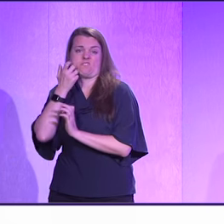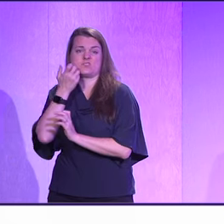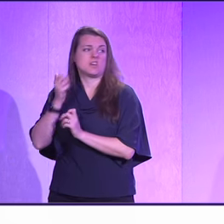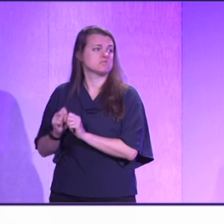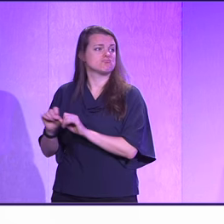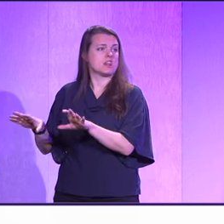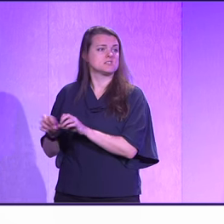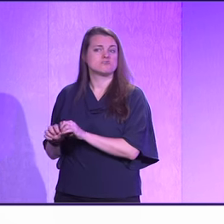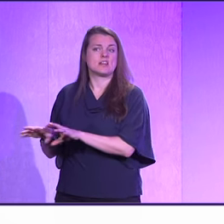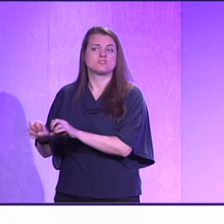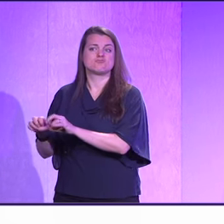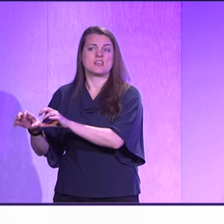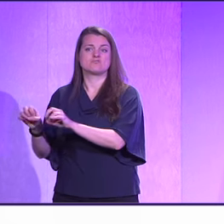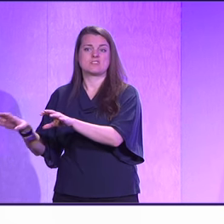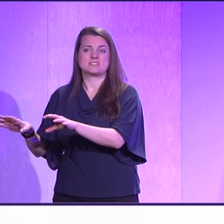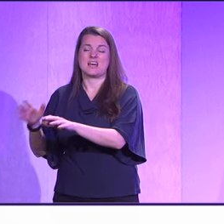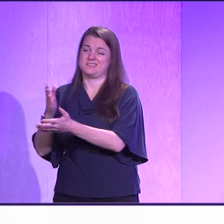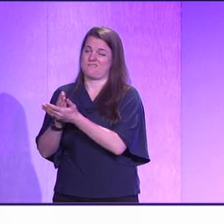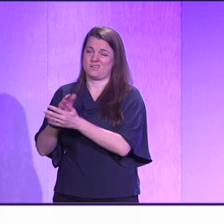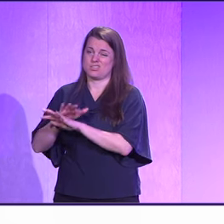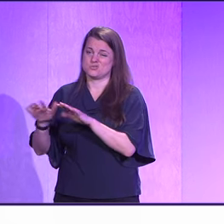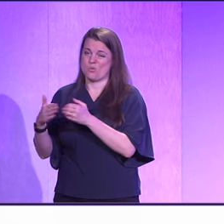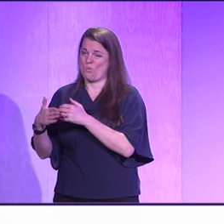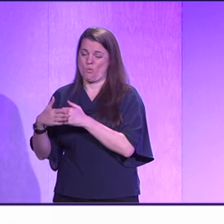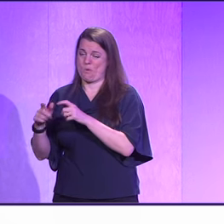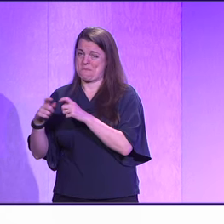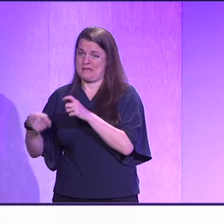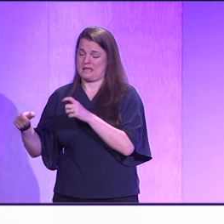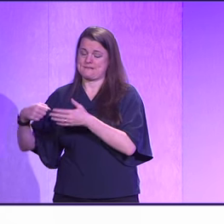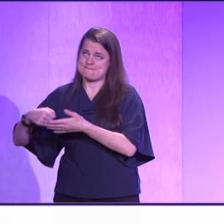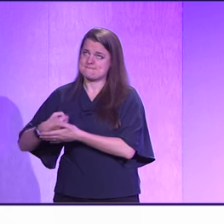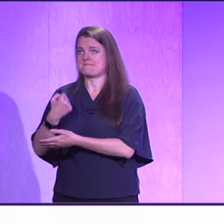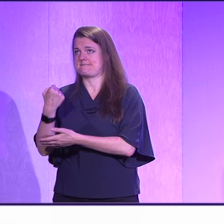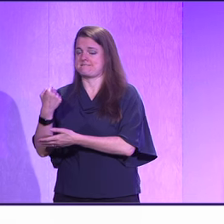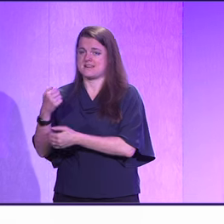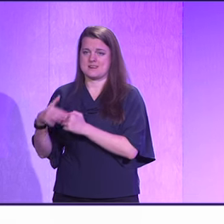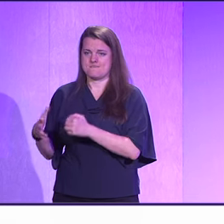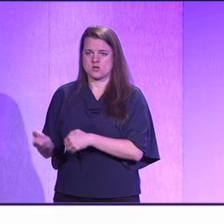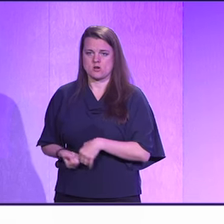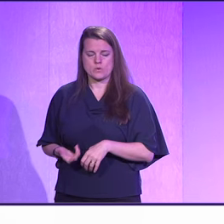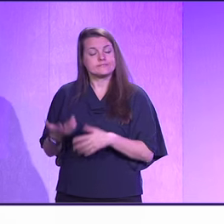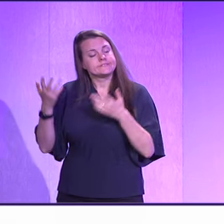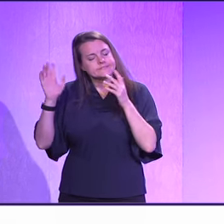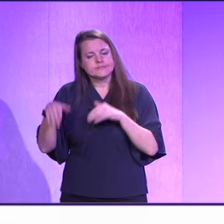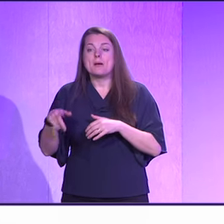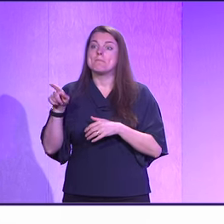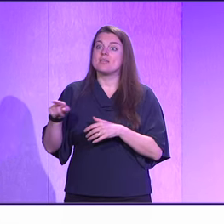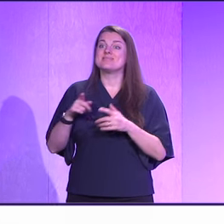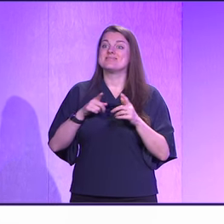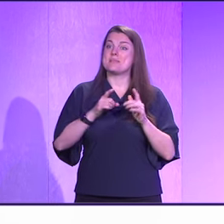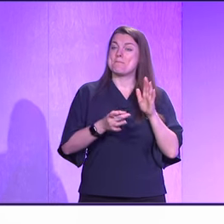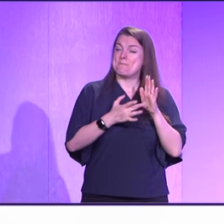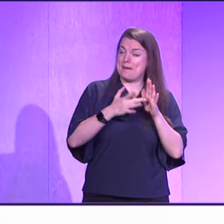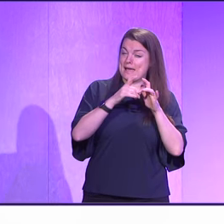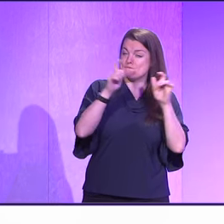whenever they want to. And they certainly don't buy bacon rolls for it. The funny thing about that is, though, that the mainframe team were always doing that,